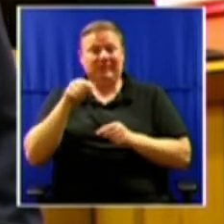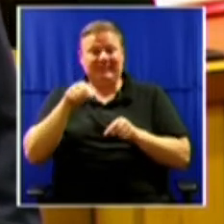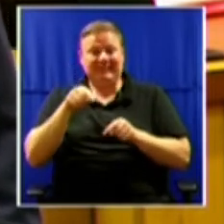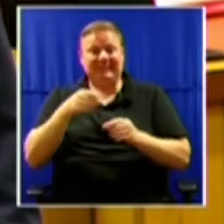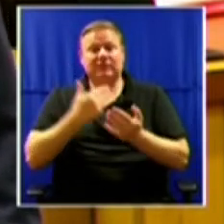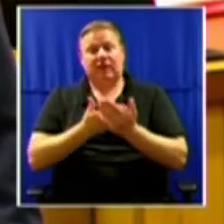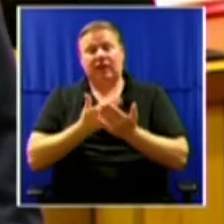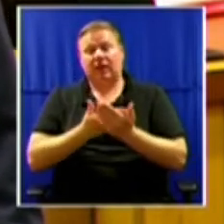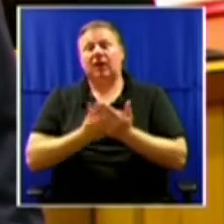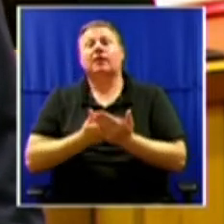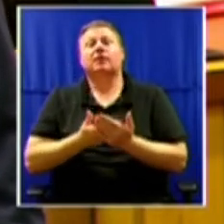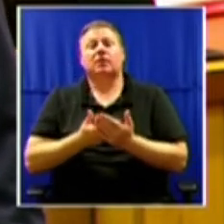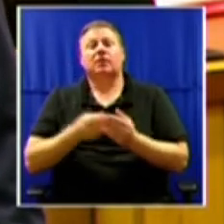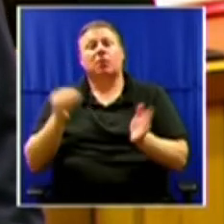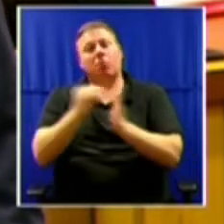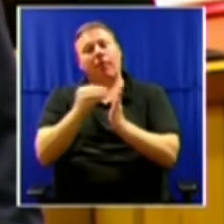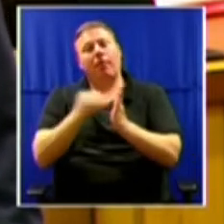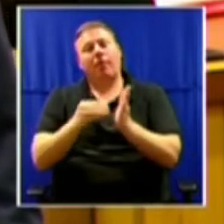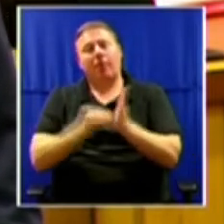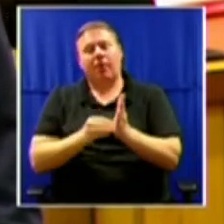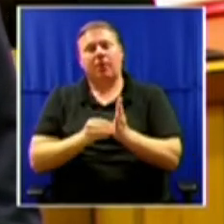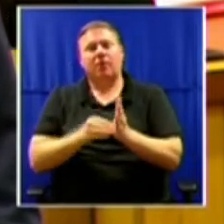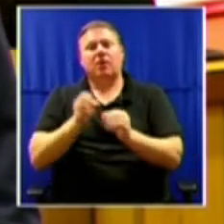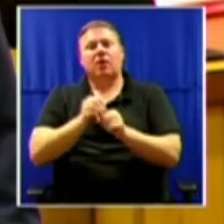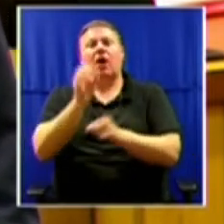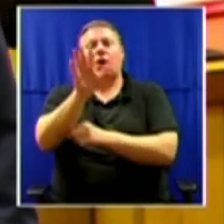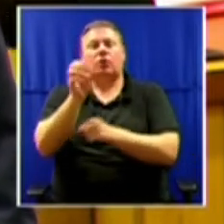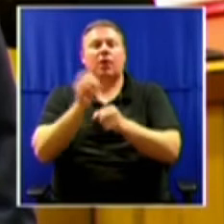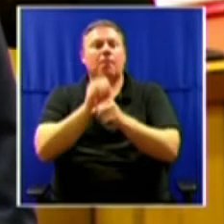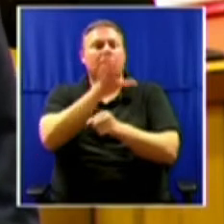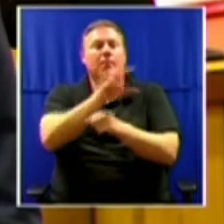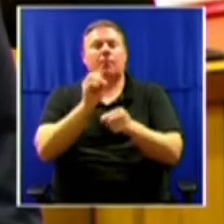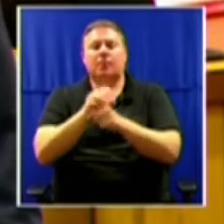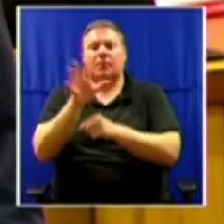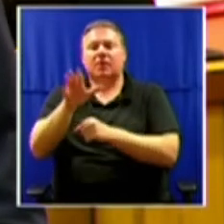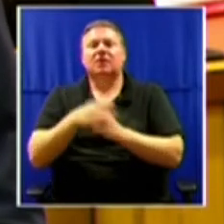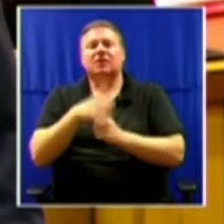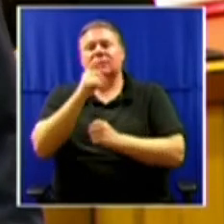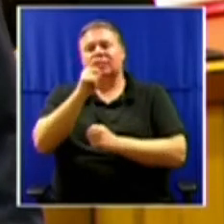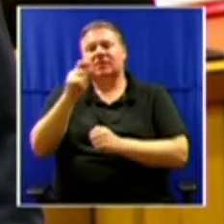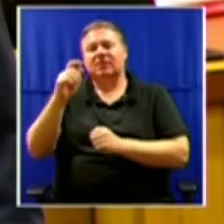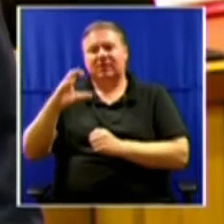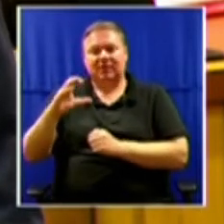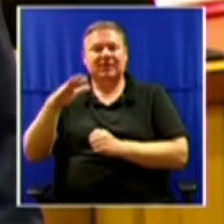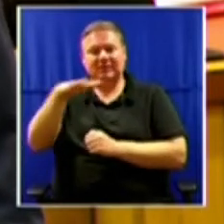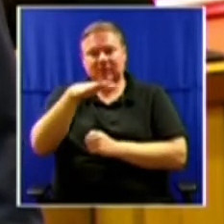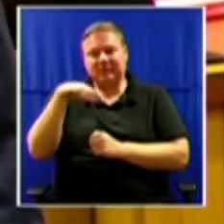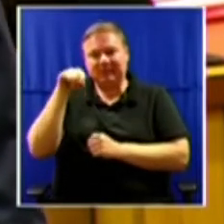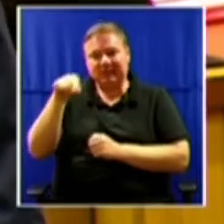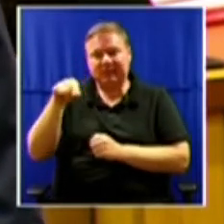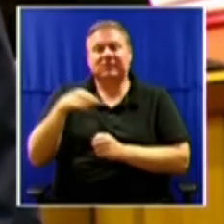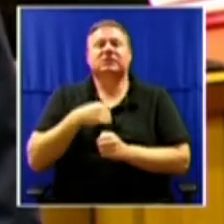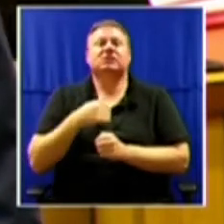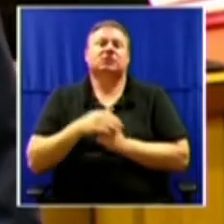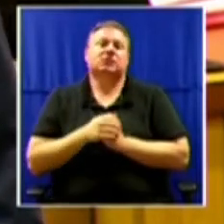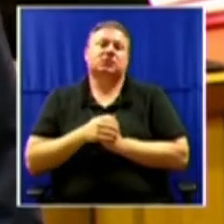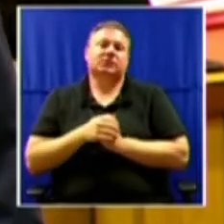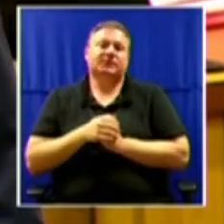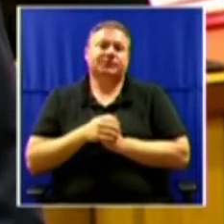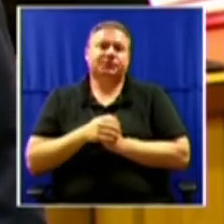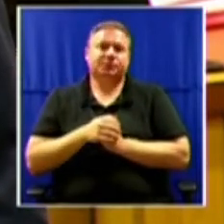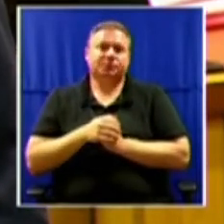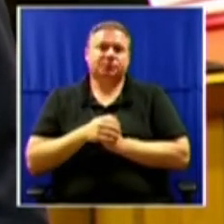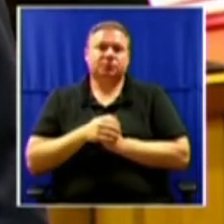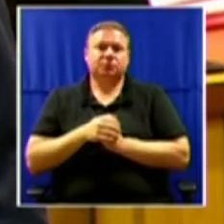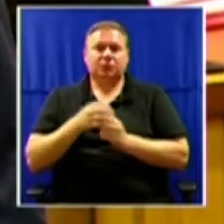of these learning outcomes or experiences from the Thuthuzela care centers to other sexual offences